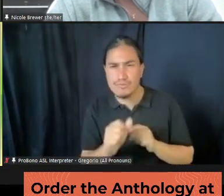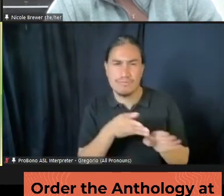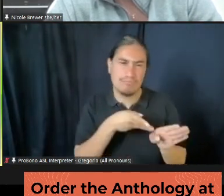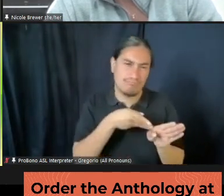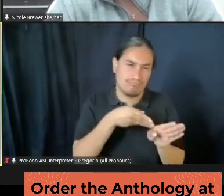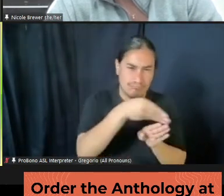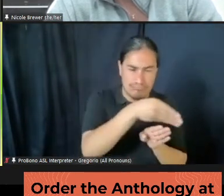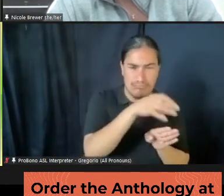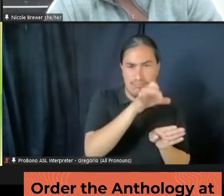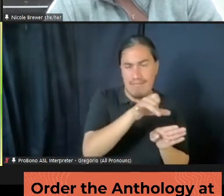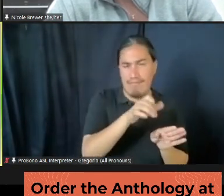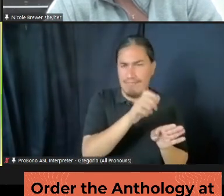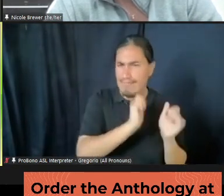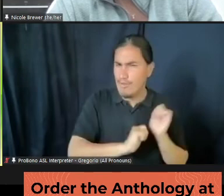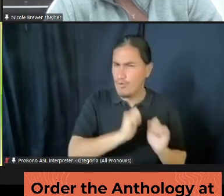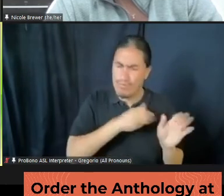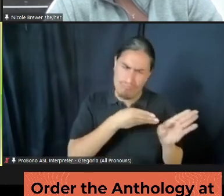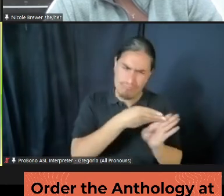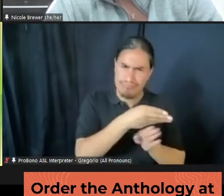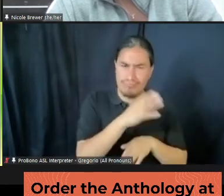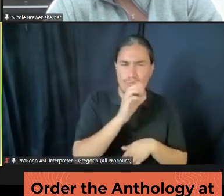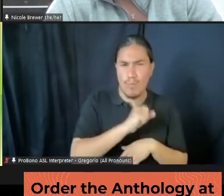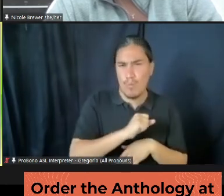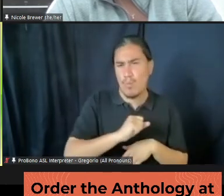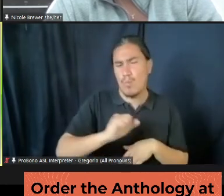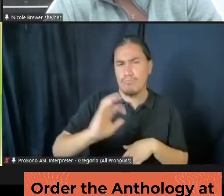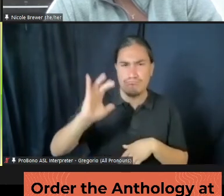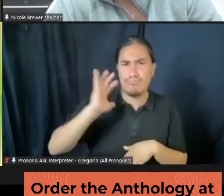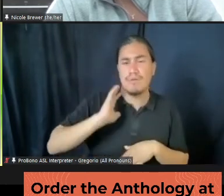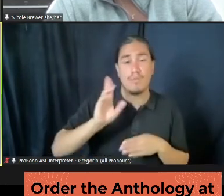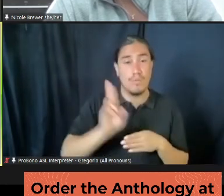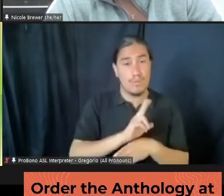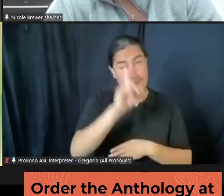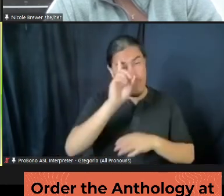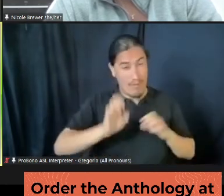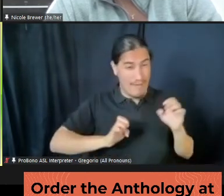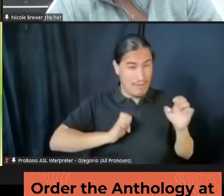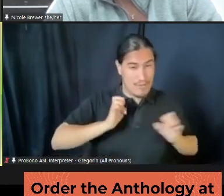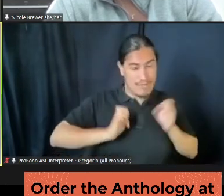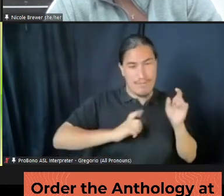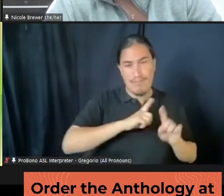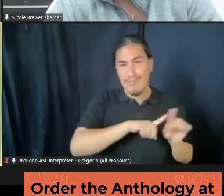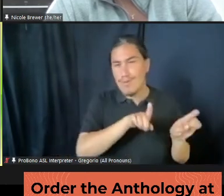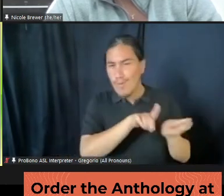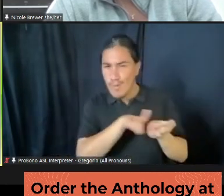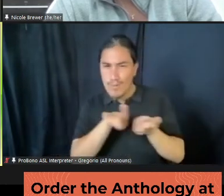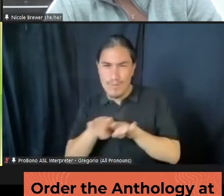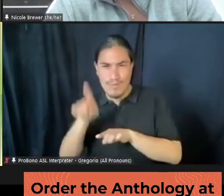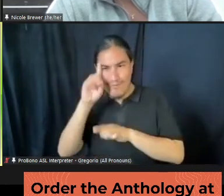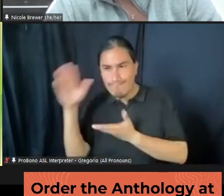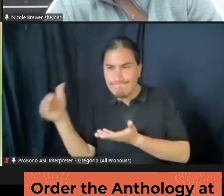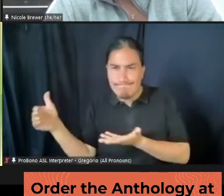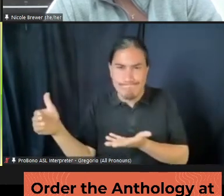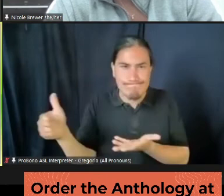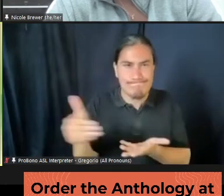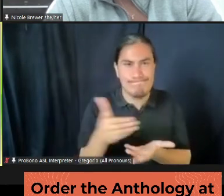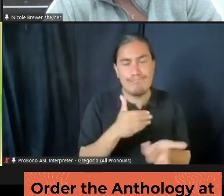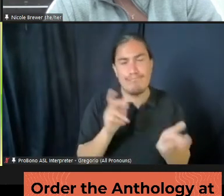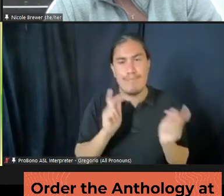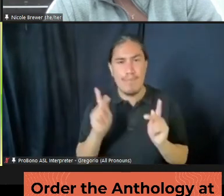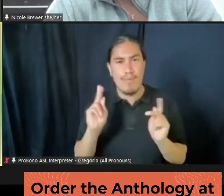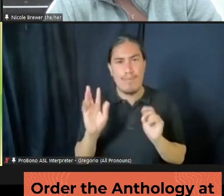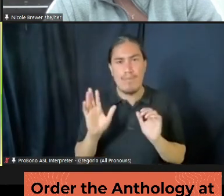used to entertain us, but also to gather us, like actually us, the body politic, you